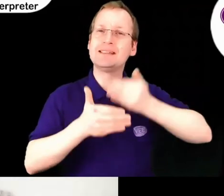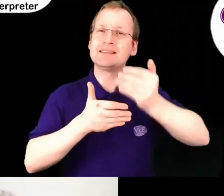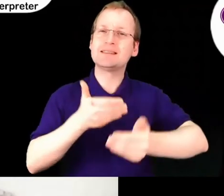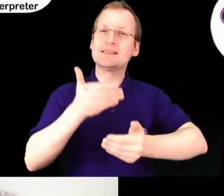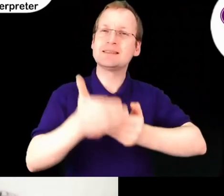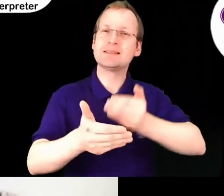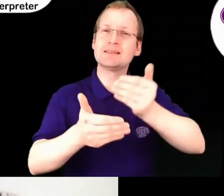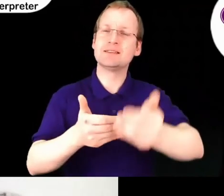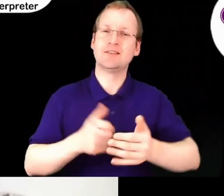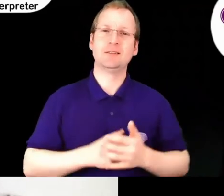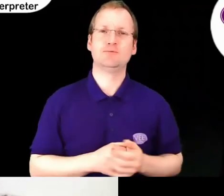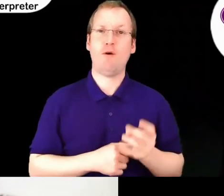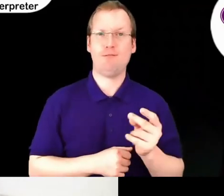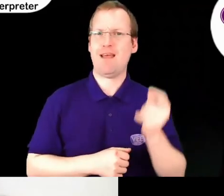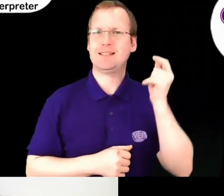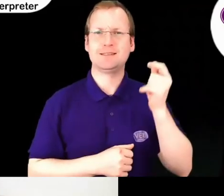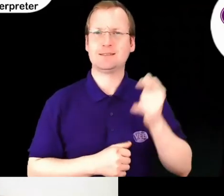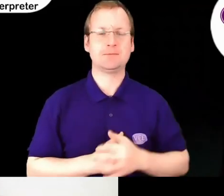Cool, thank you.